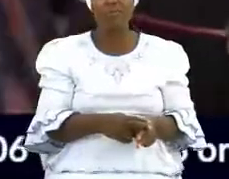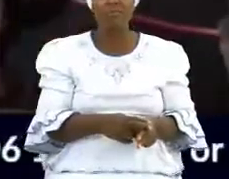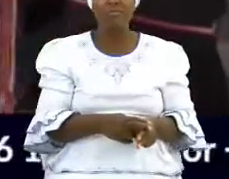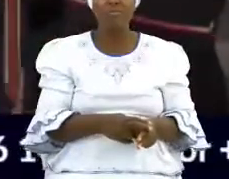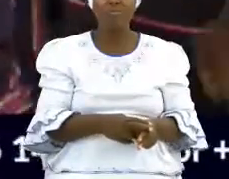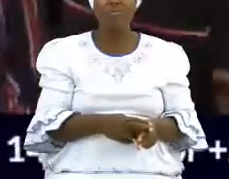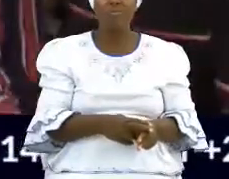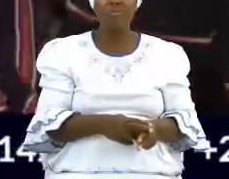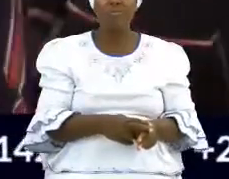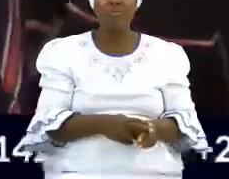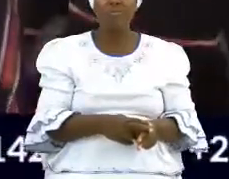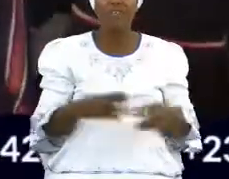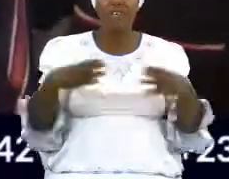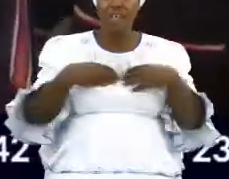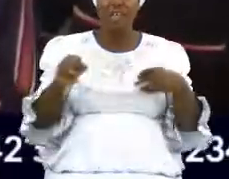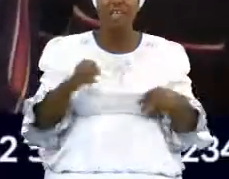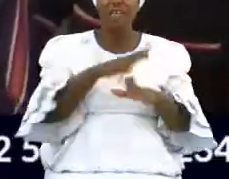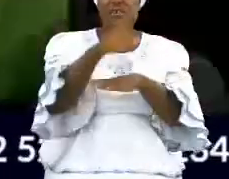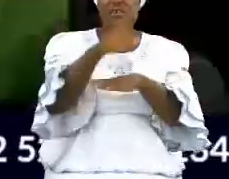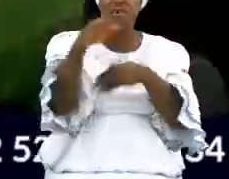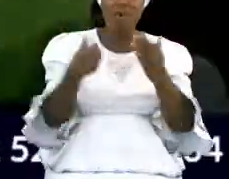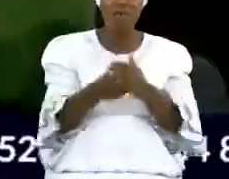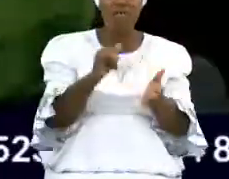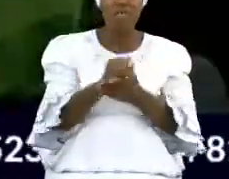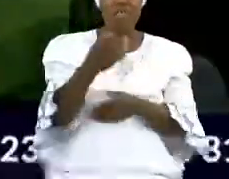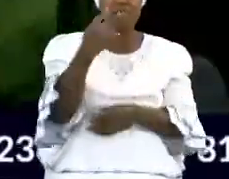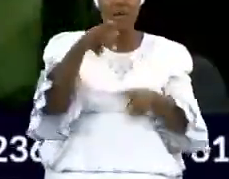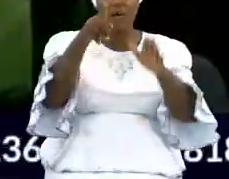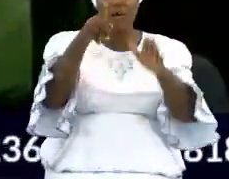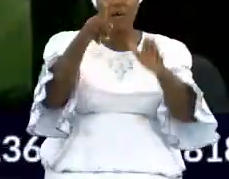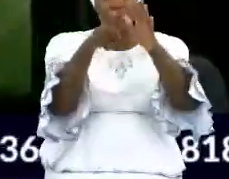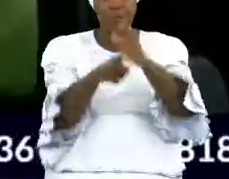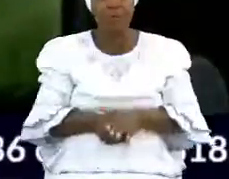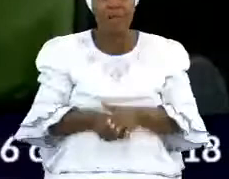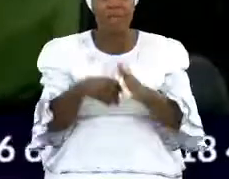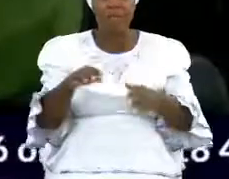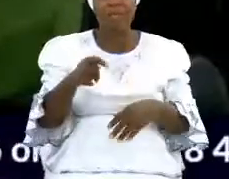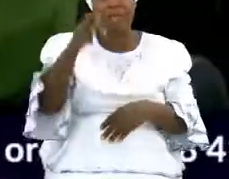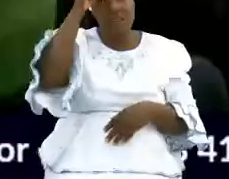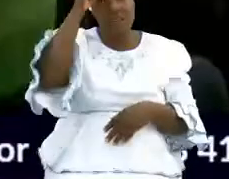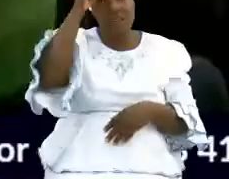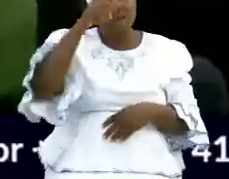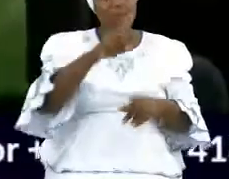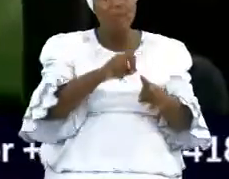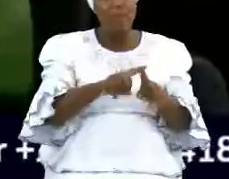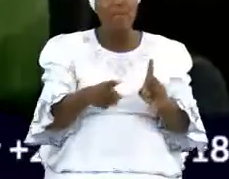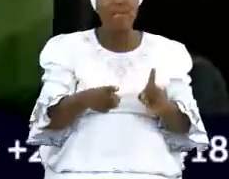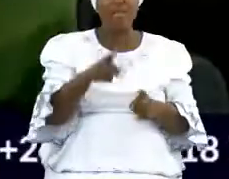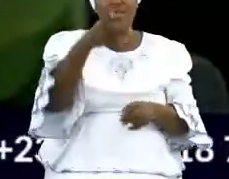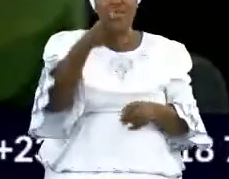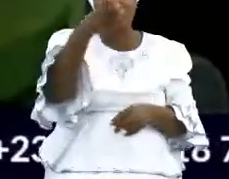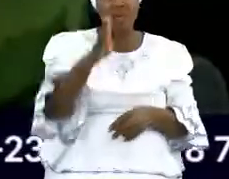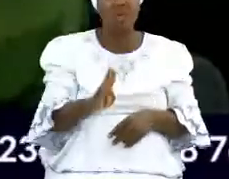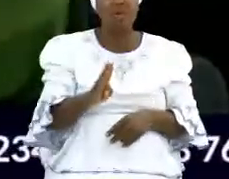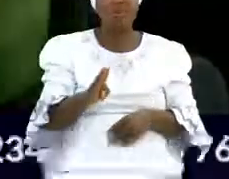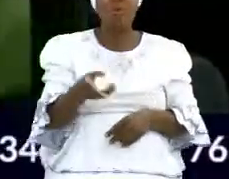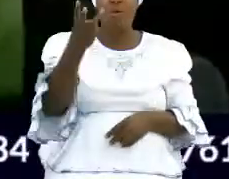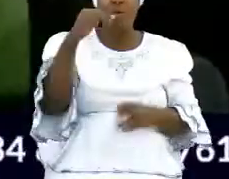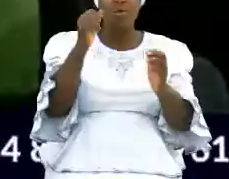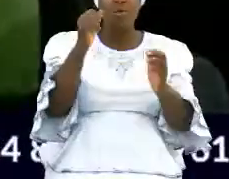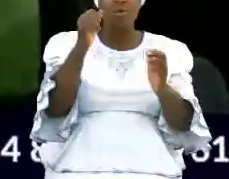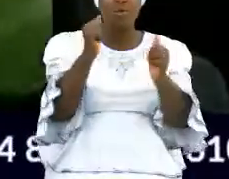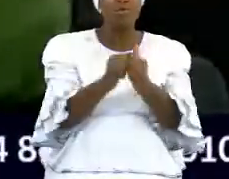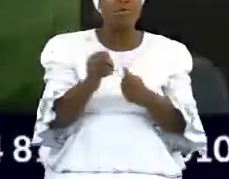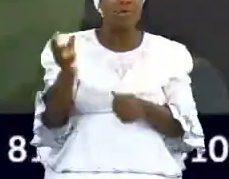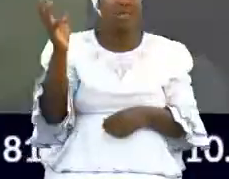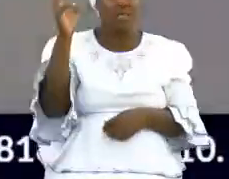Healing all that are oppressed of the devil, for God was with him and